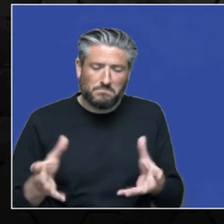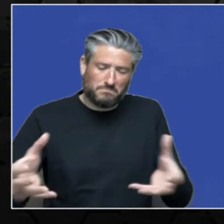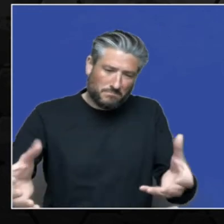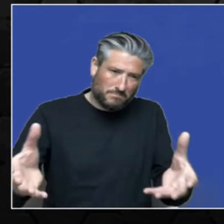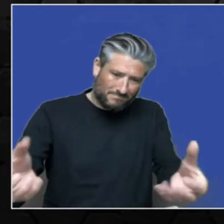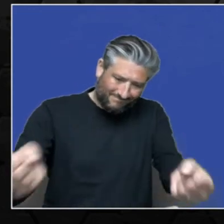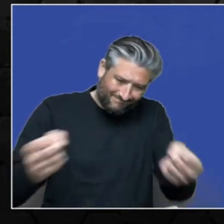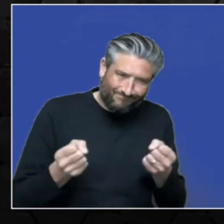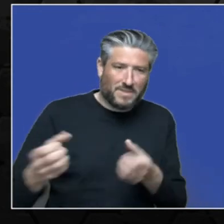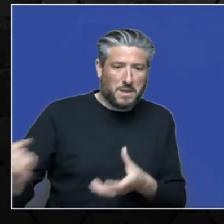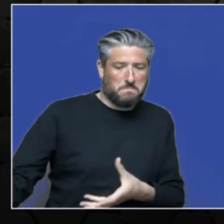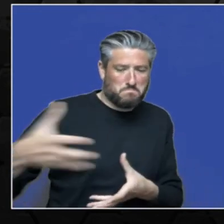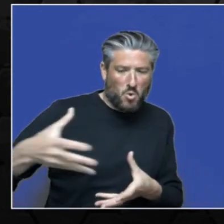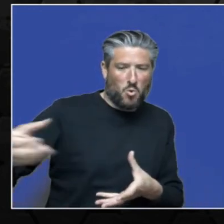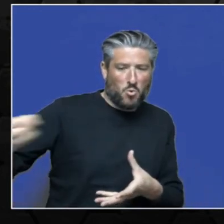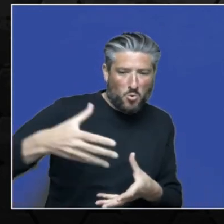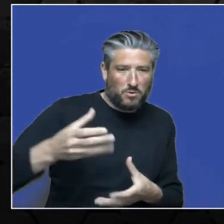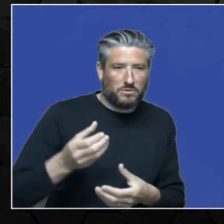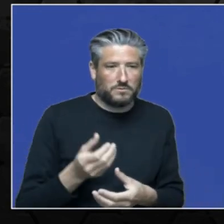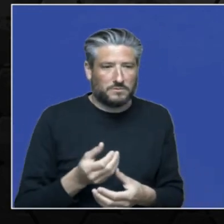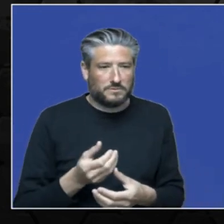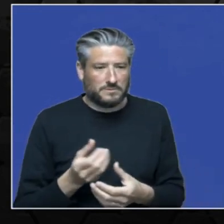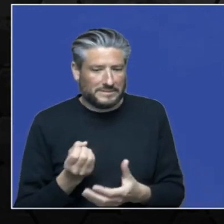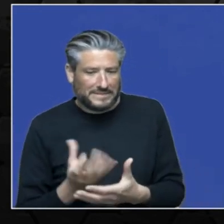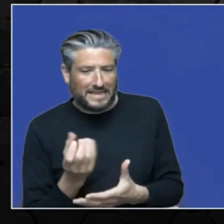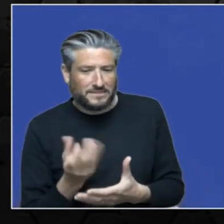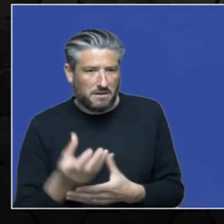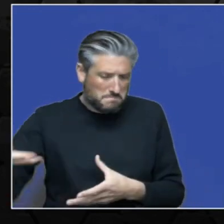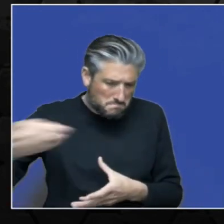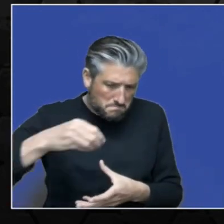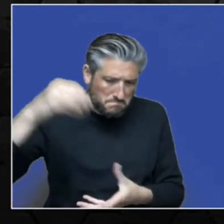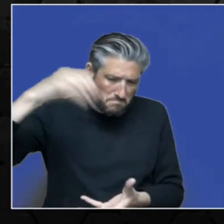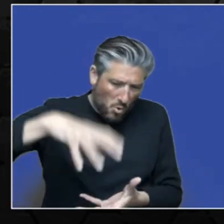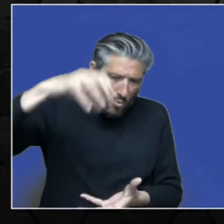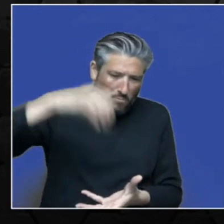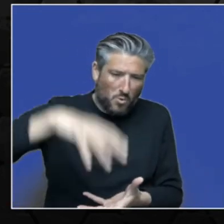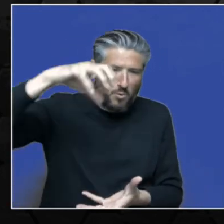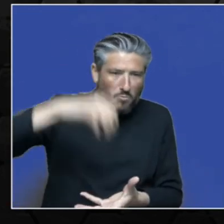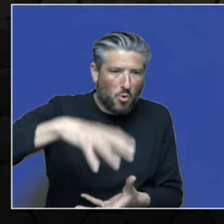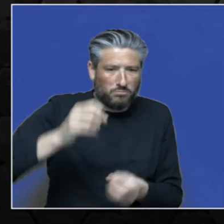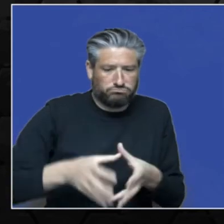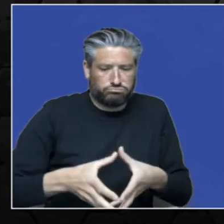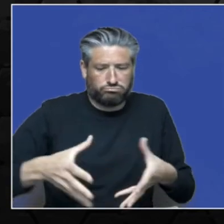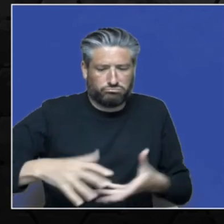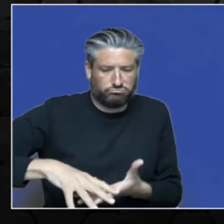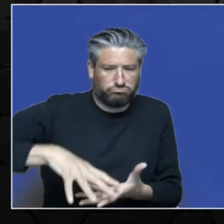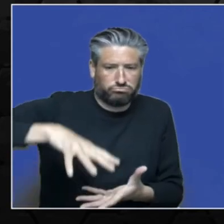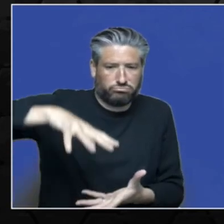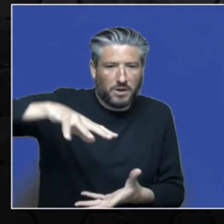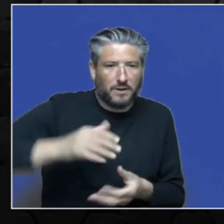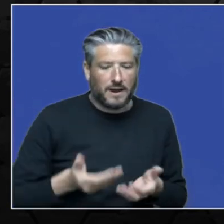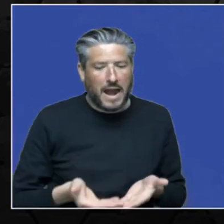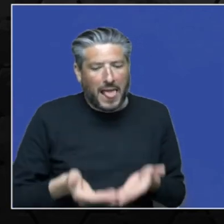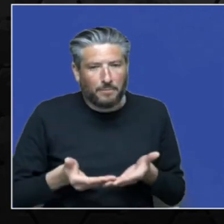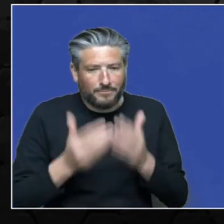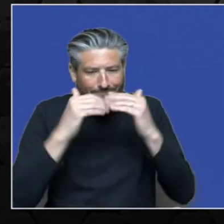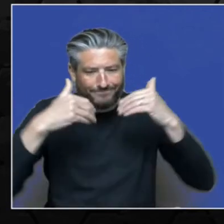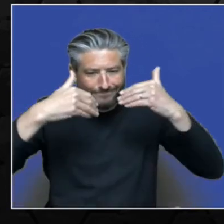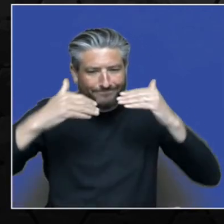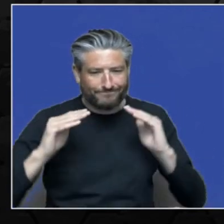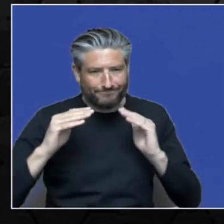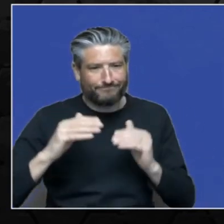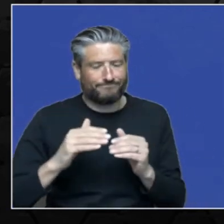to becoming at a resource-based languages. So that was what we could do for sentiment analysis of resource-based languages. If you think you